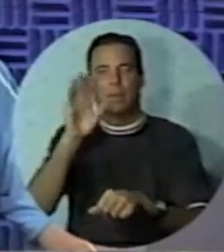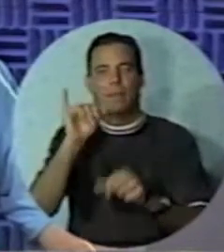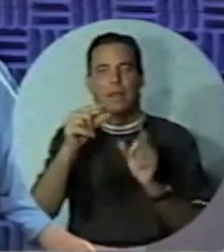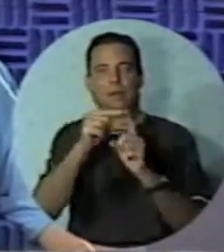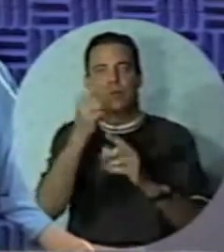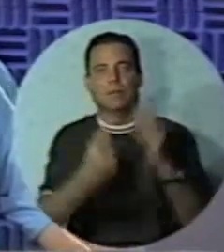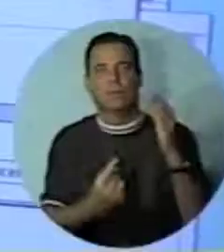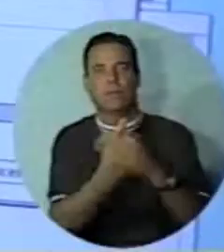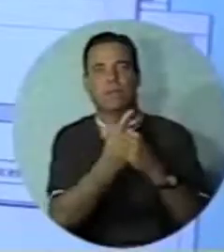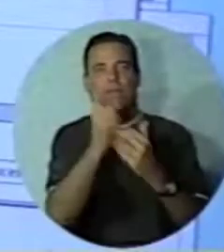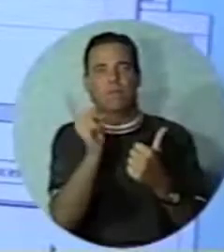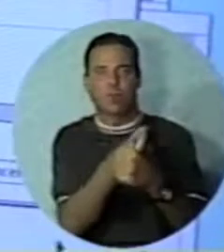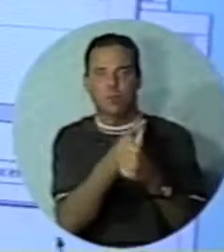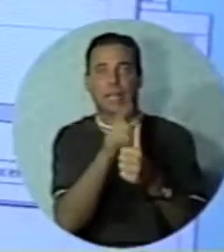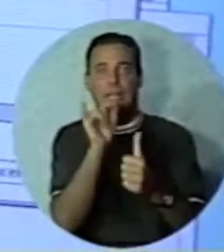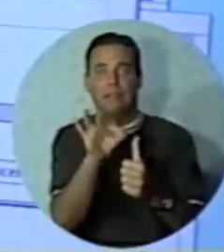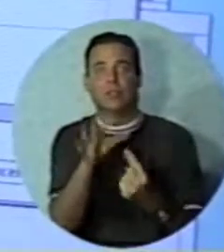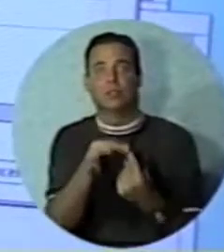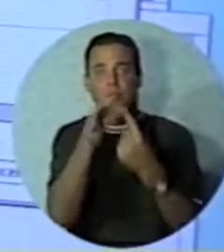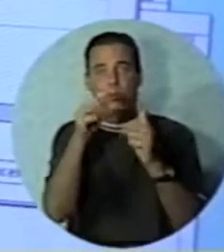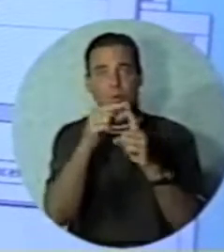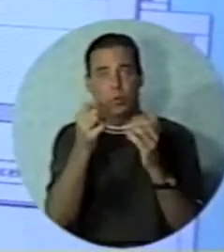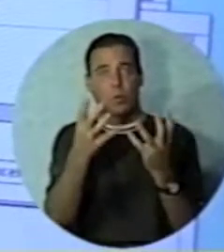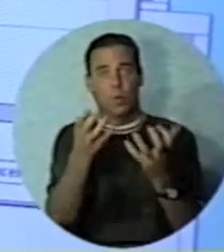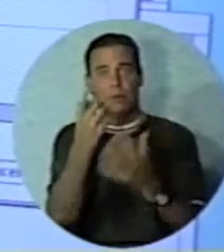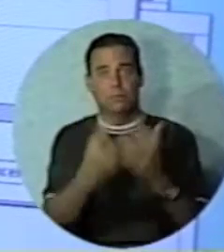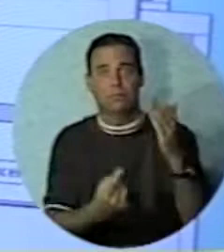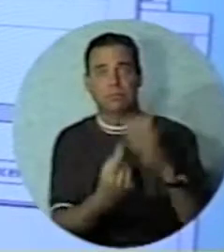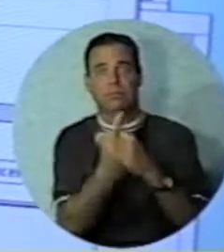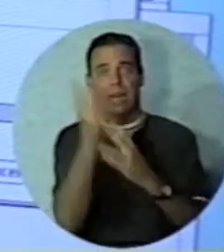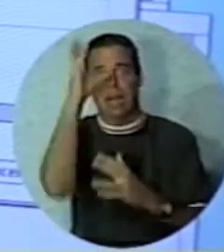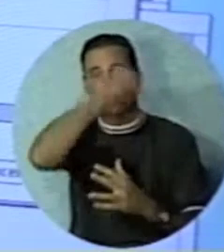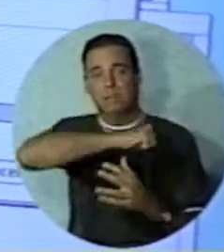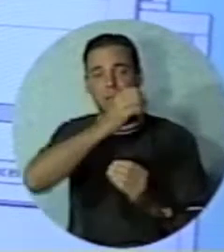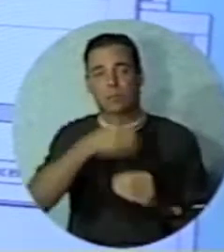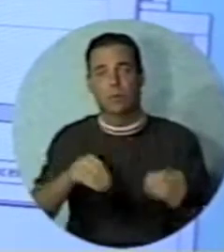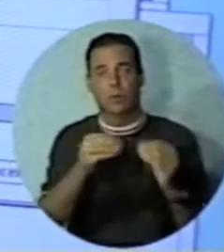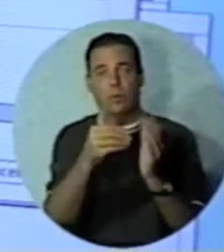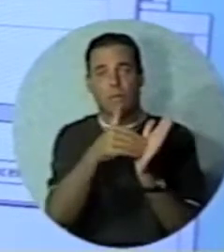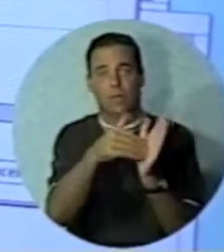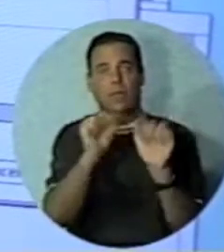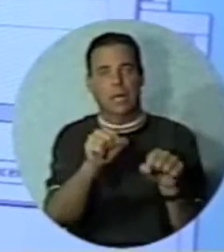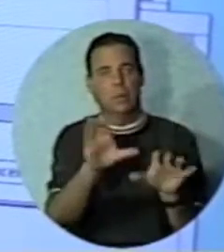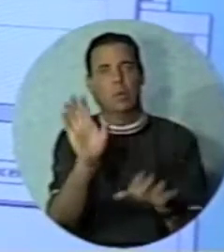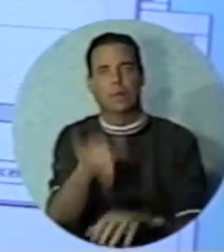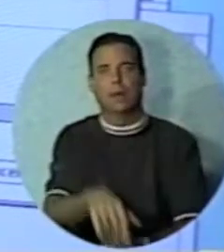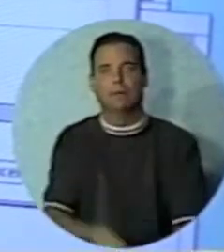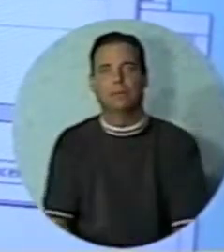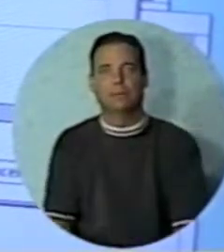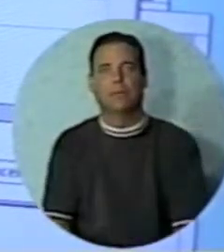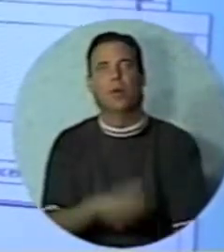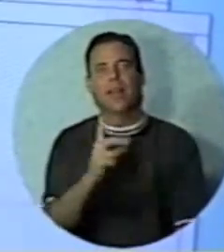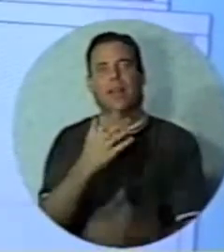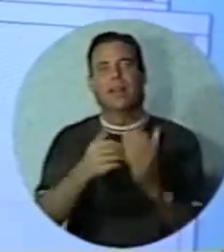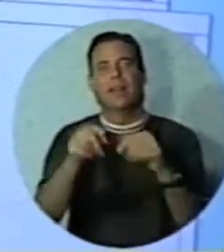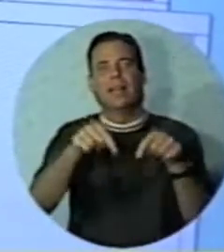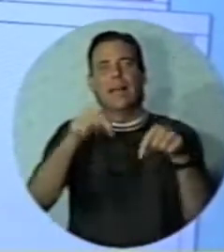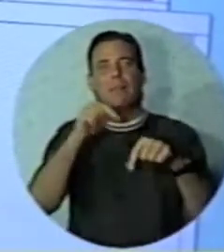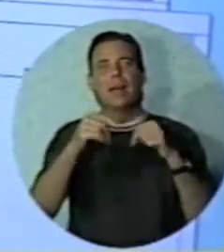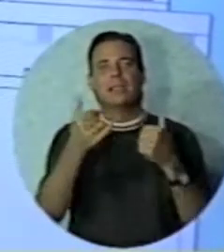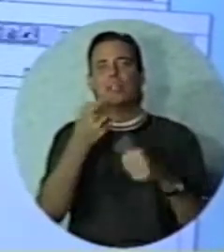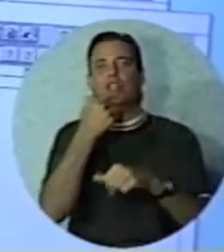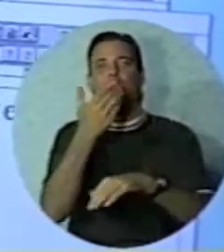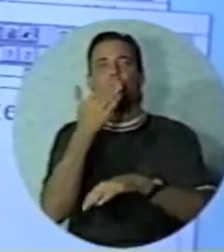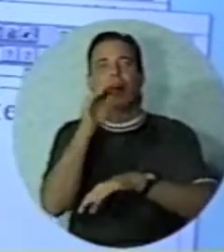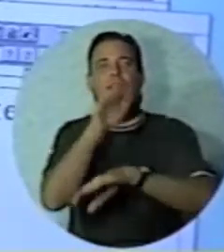Okay. So if you have certain words that you want it to come up with more frequently, you can do that. Well, could we go back and do good afternoon, thank